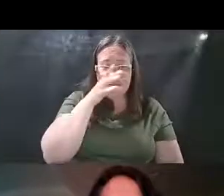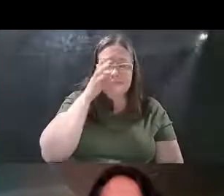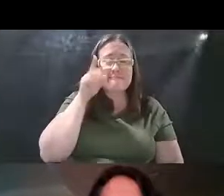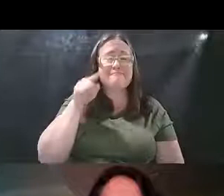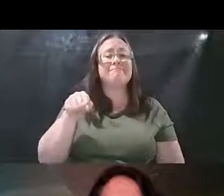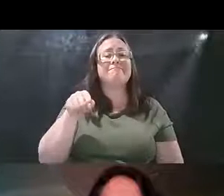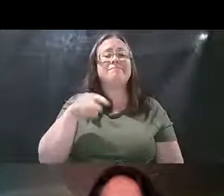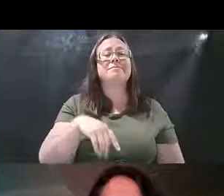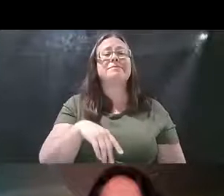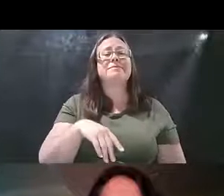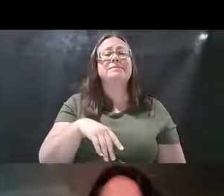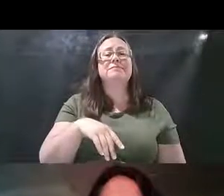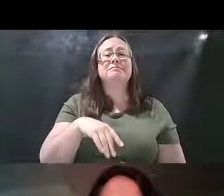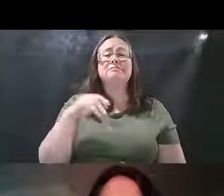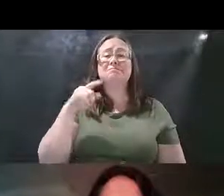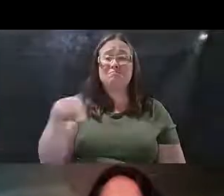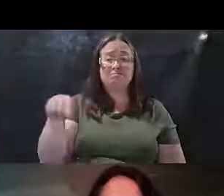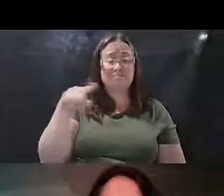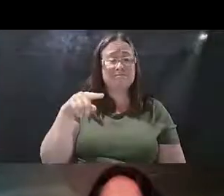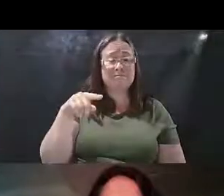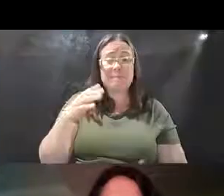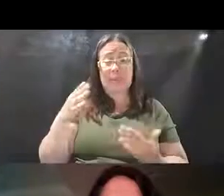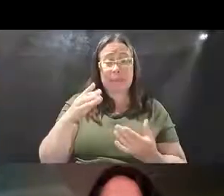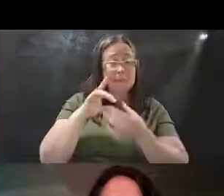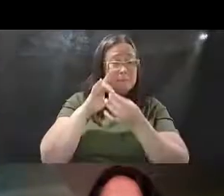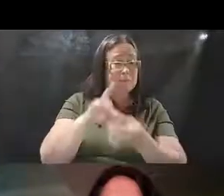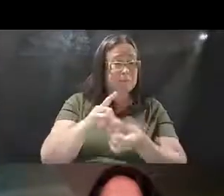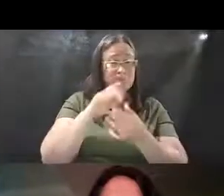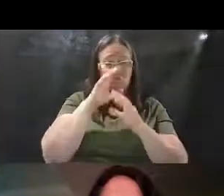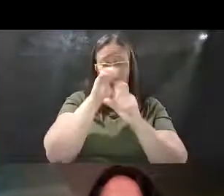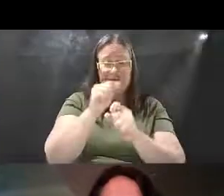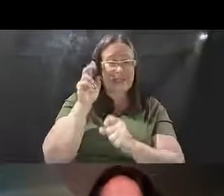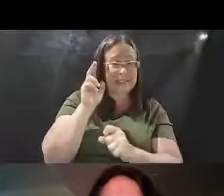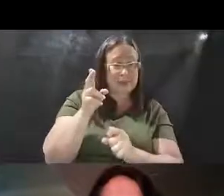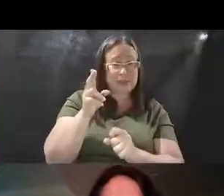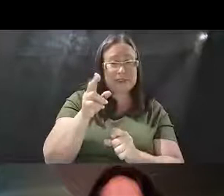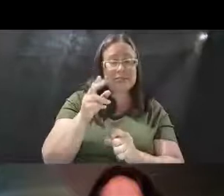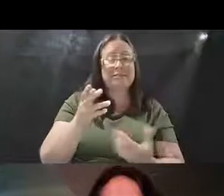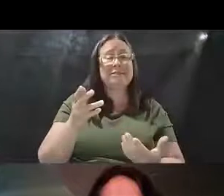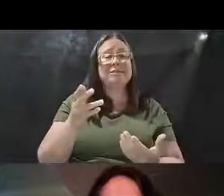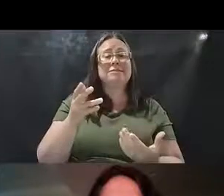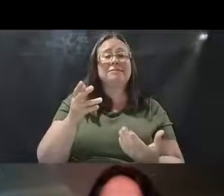For those of you that may be history buffs, you may know that